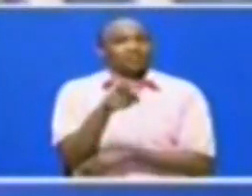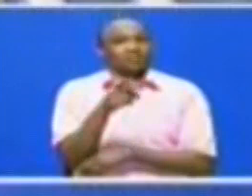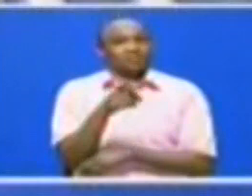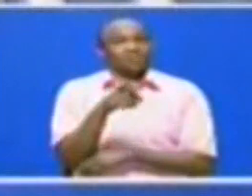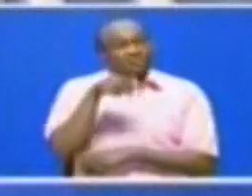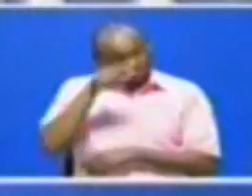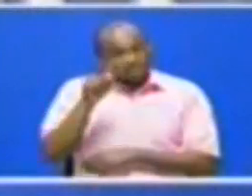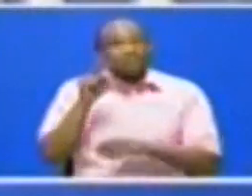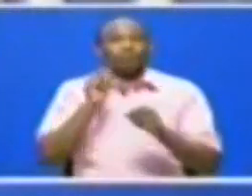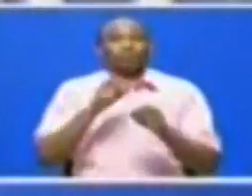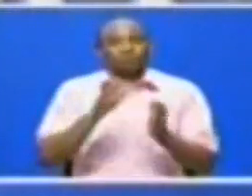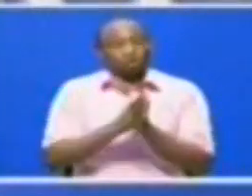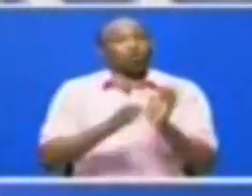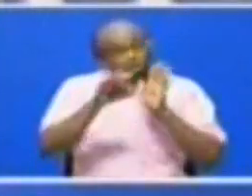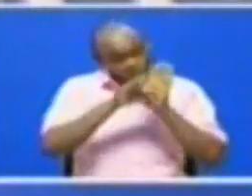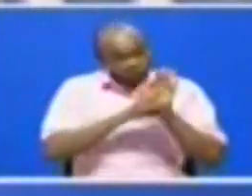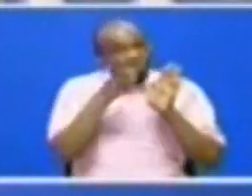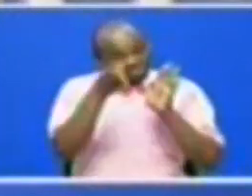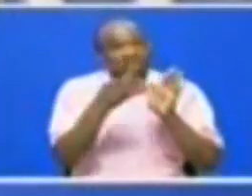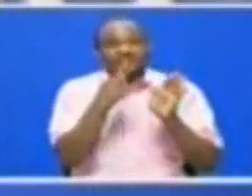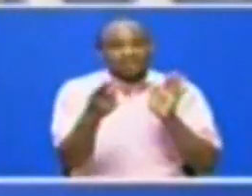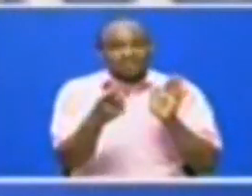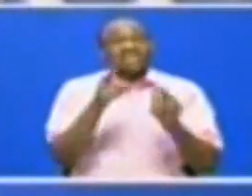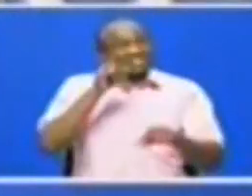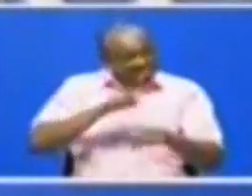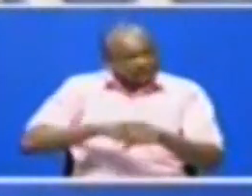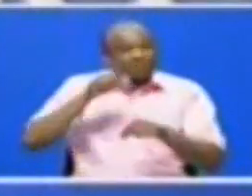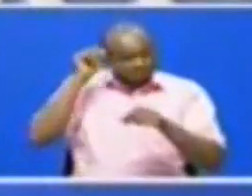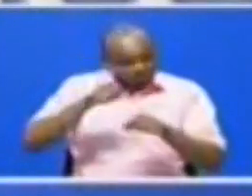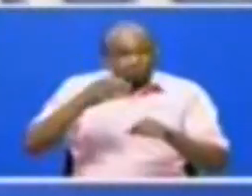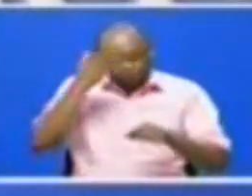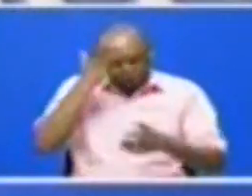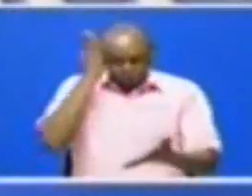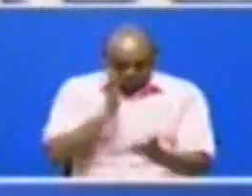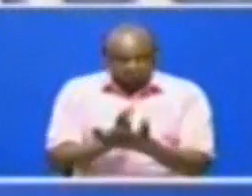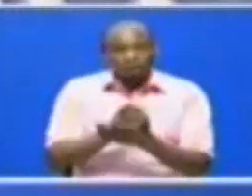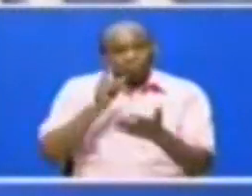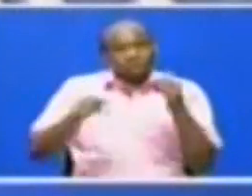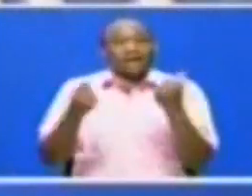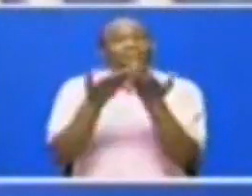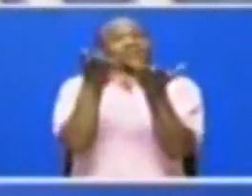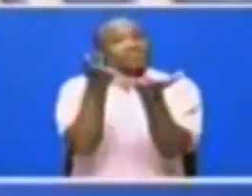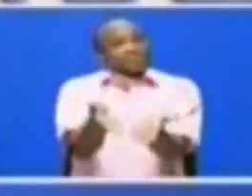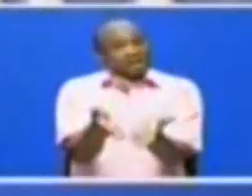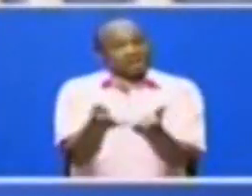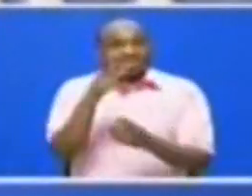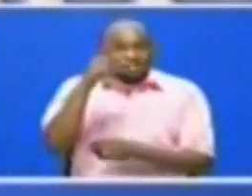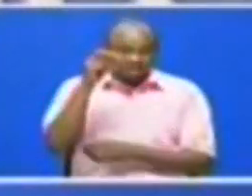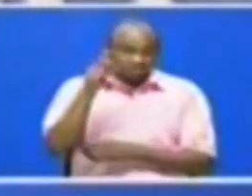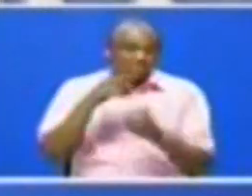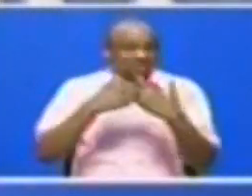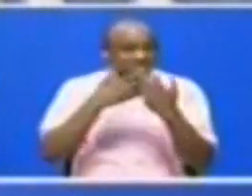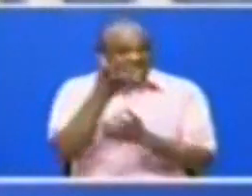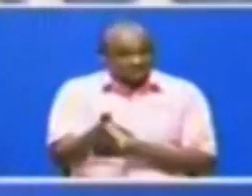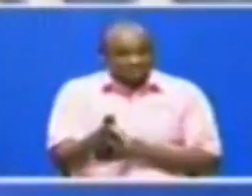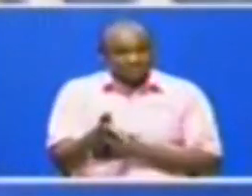they are entitled to under the Constitution. Mm-hmm. And the moment we're able to ascertain for a fact what went wrong in KIMS, and